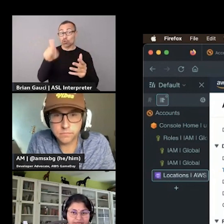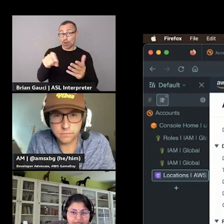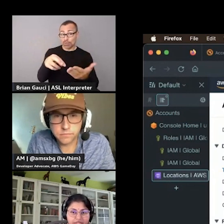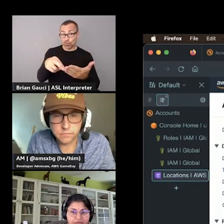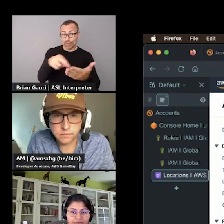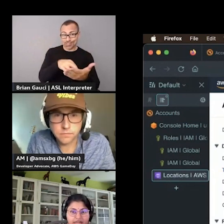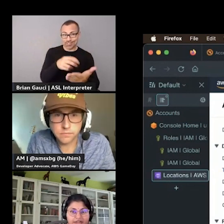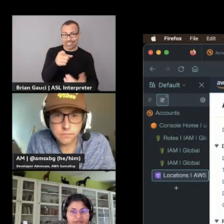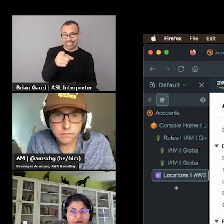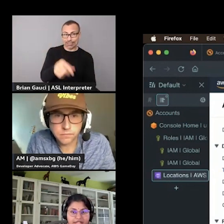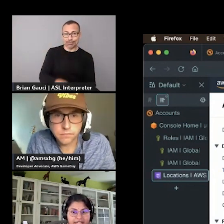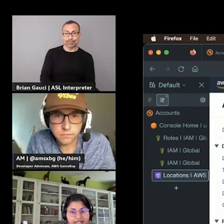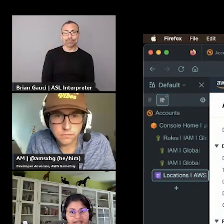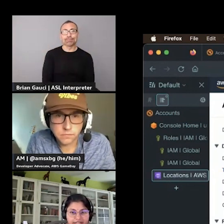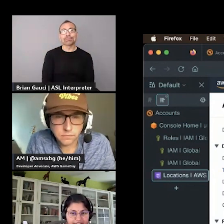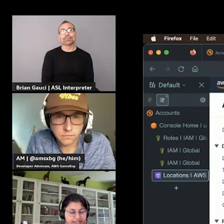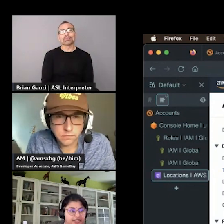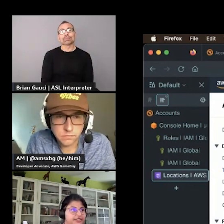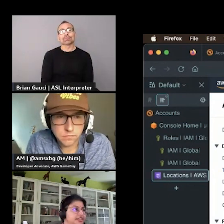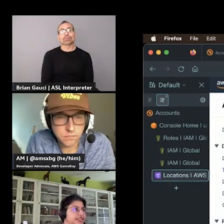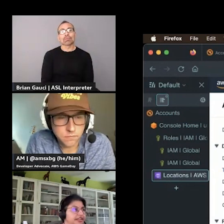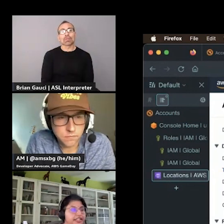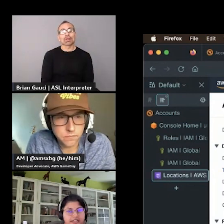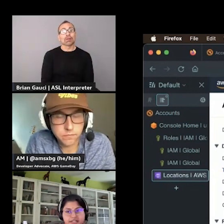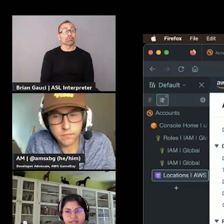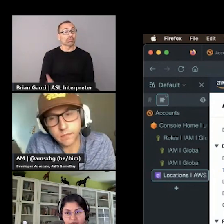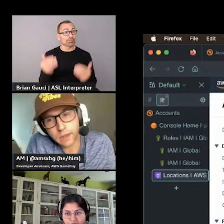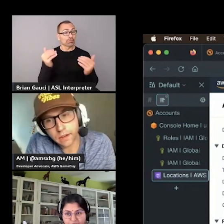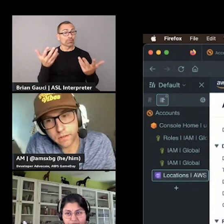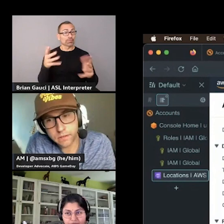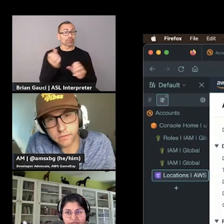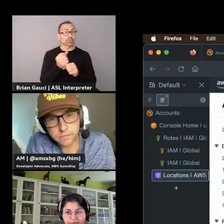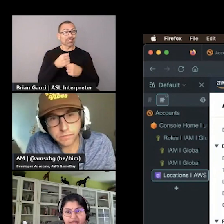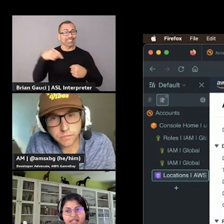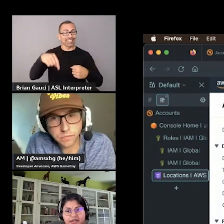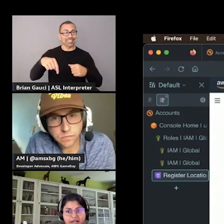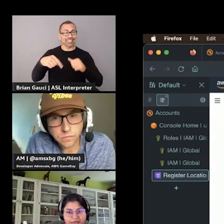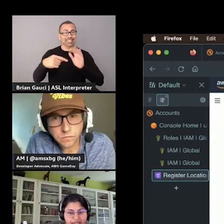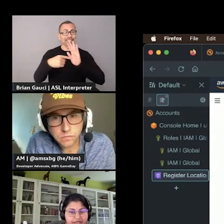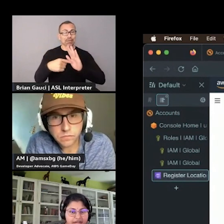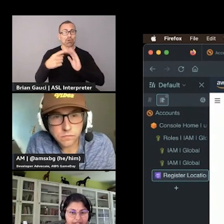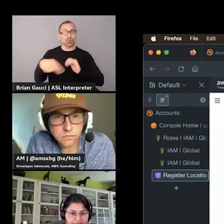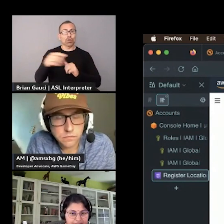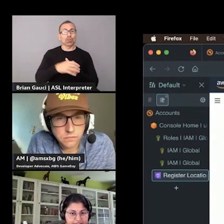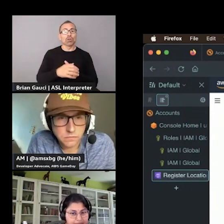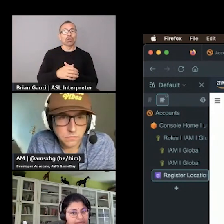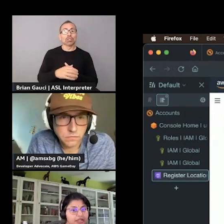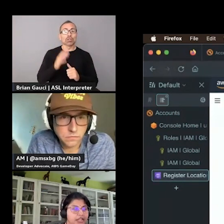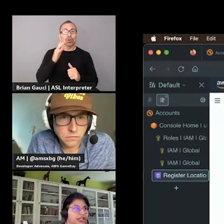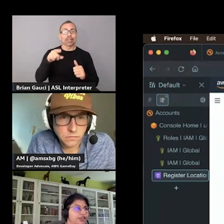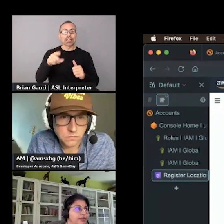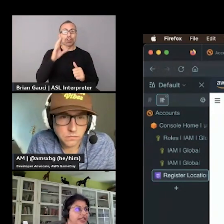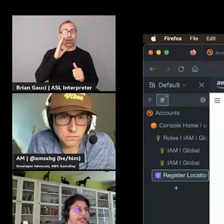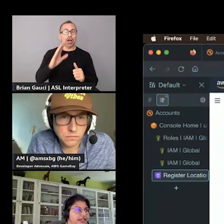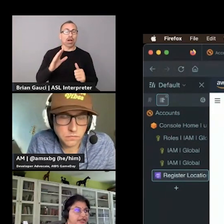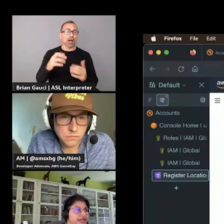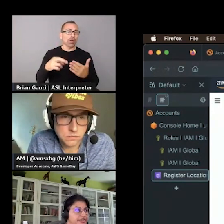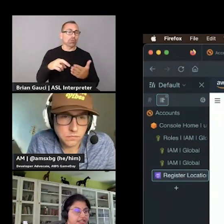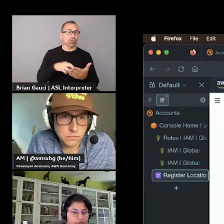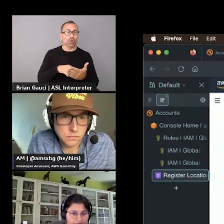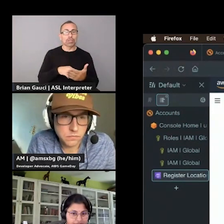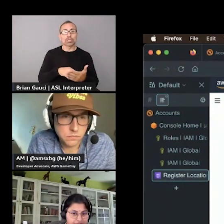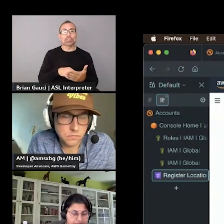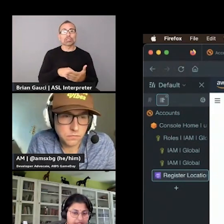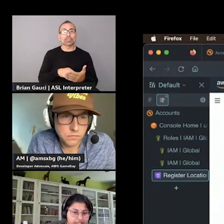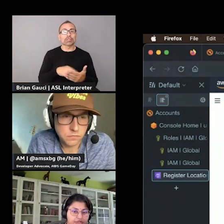here. So I have gone ahead and already just created this demo for you. So typically I'll come here and register, give my data